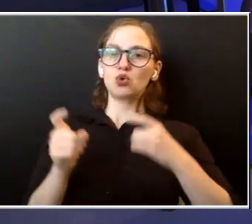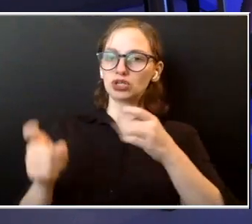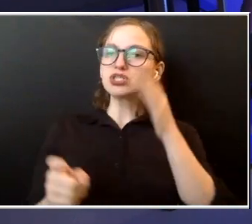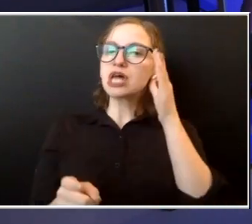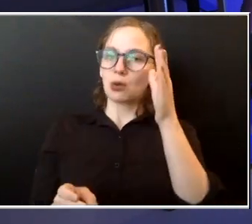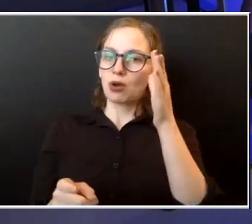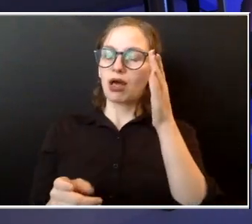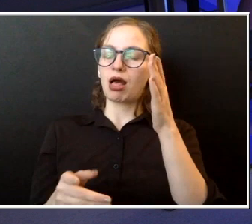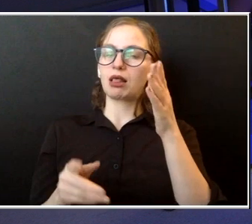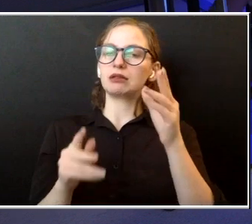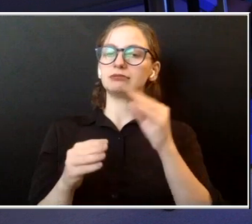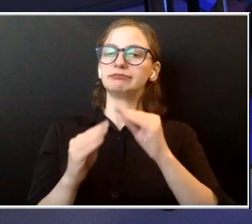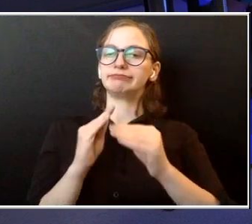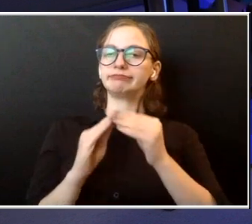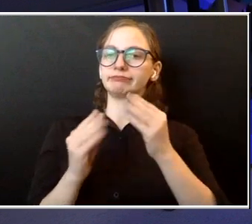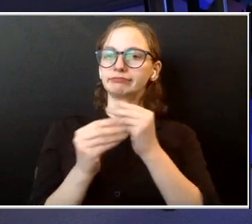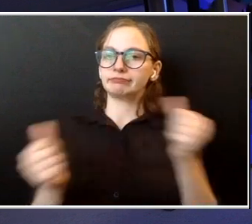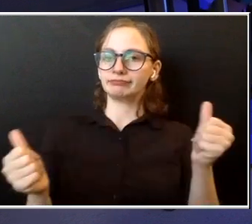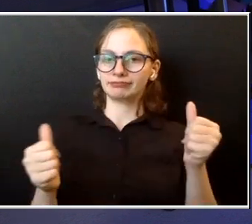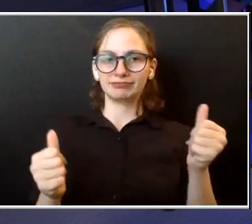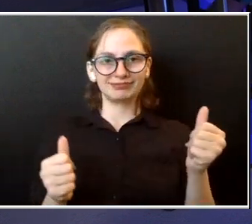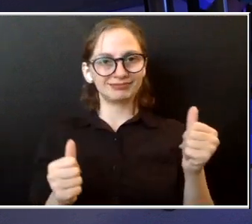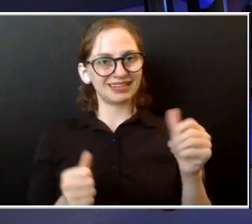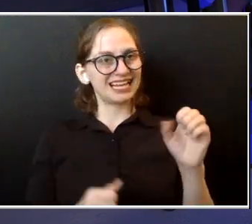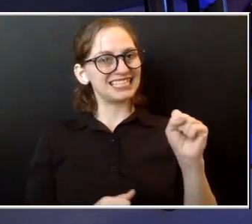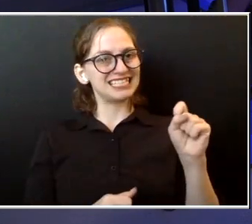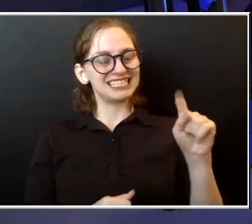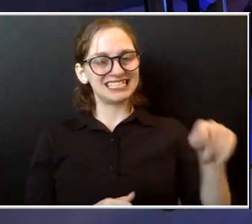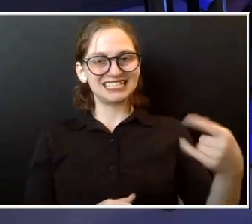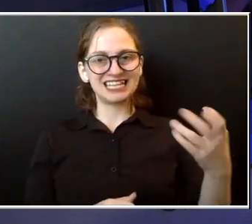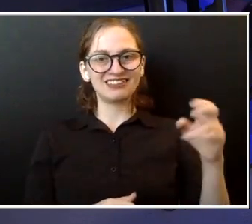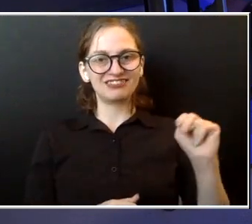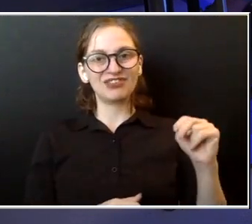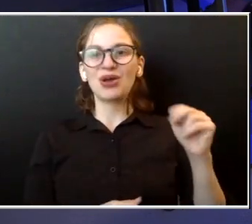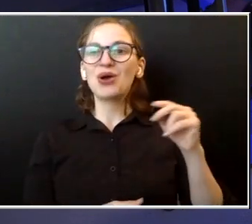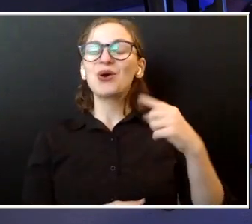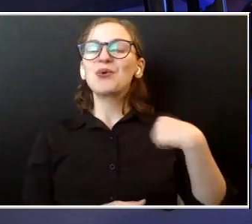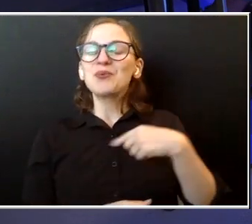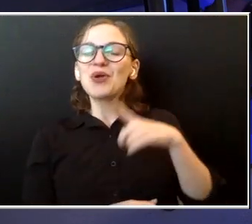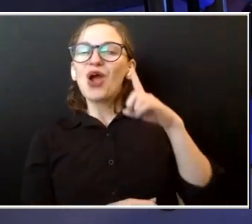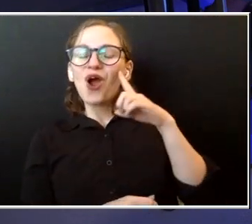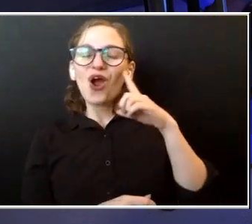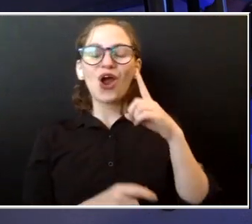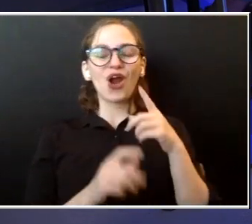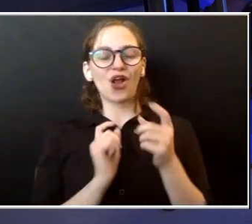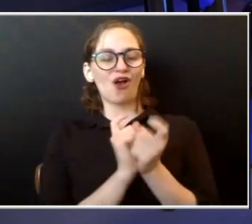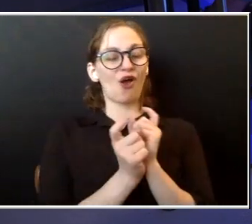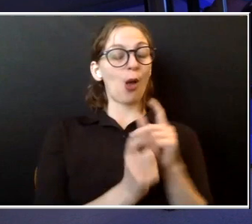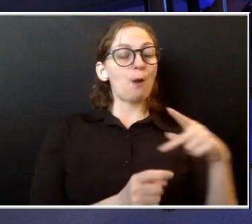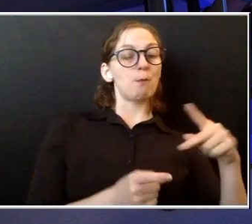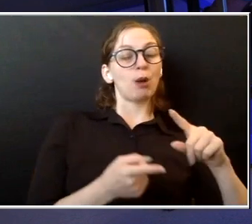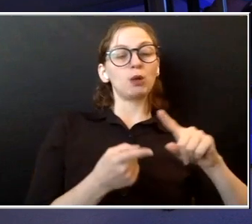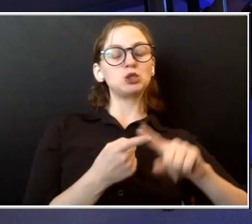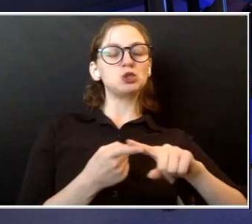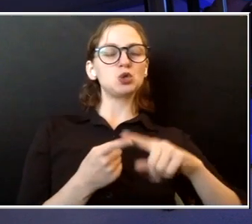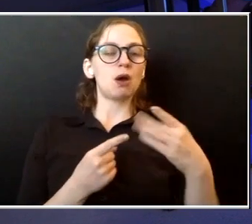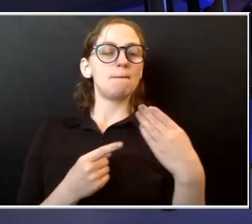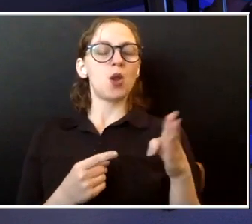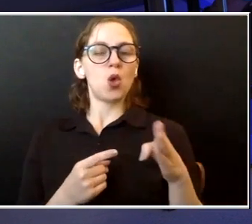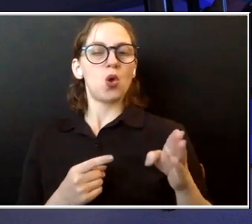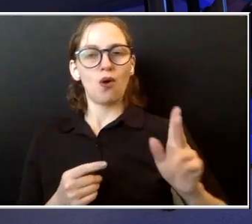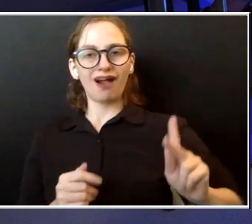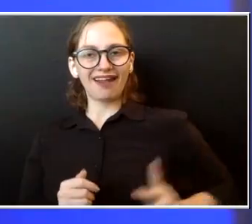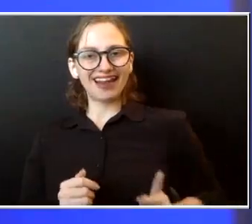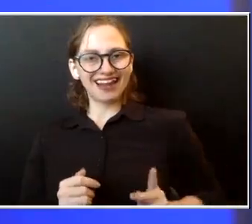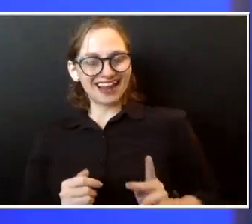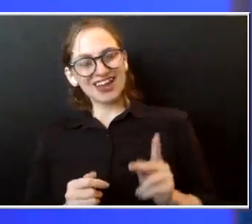conversion from a purple to a blue kidney. But for a Jayhawk like you, what is it like to have a Wildcat kidney? What's that about? It's